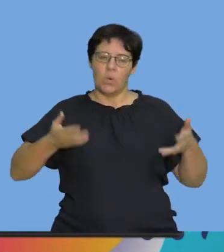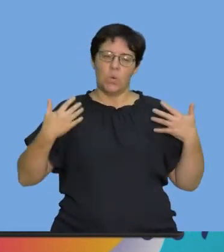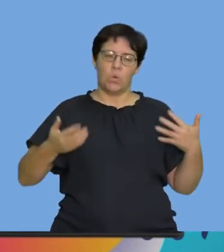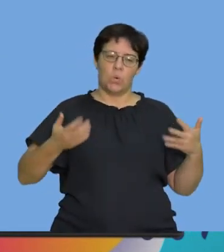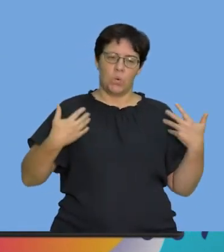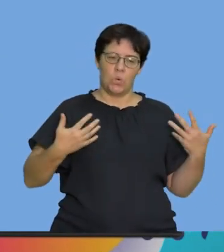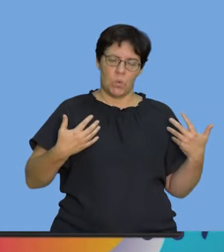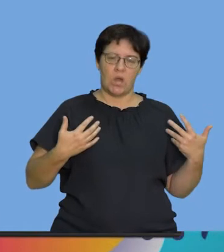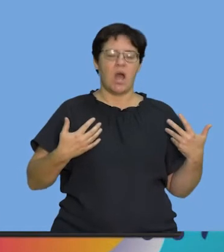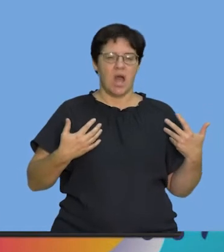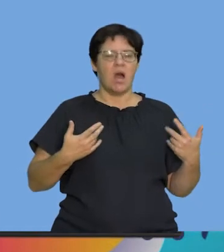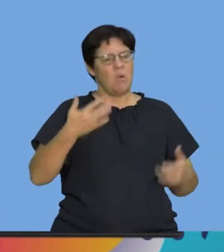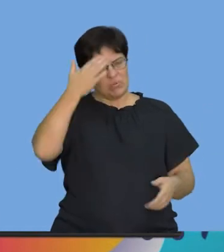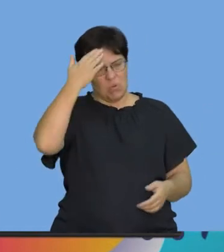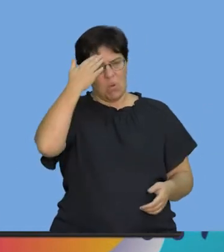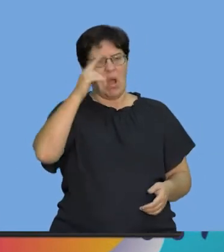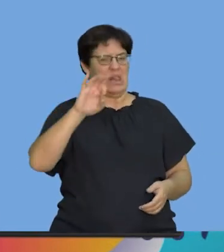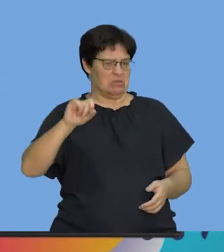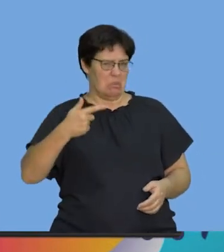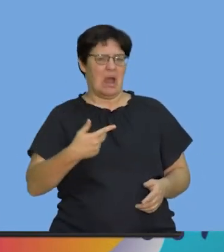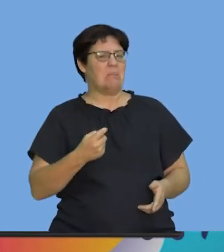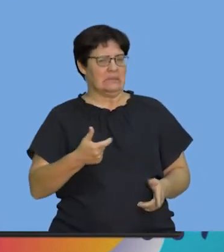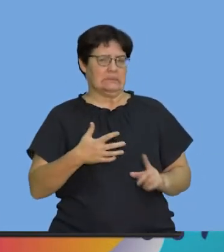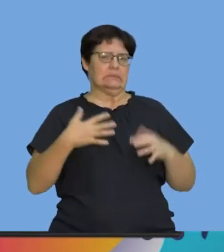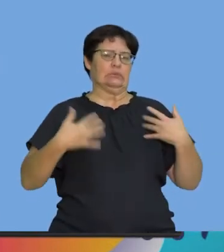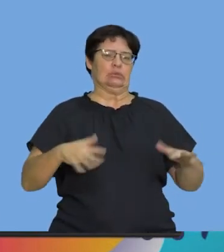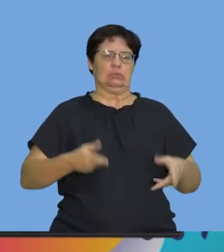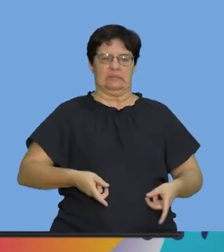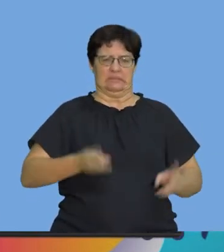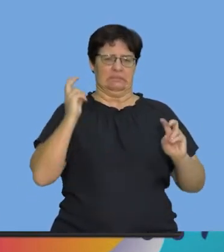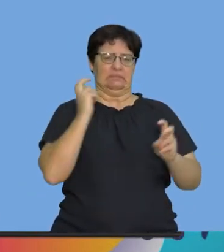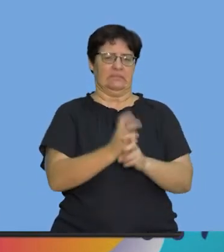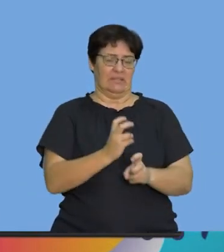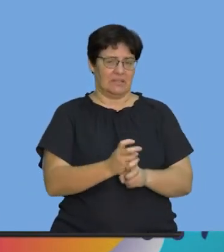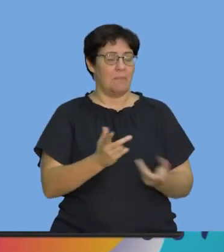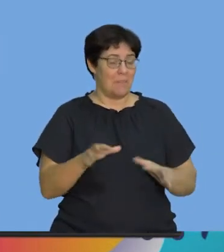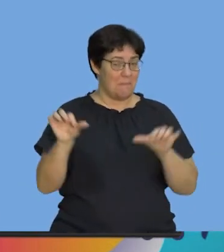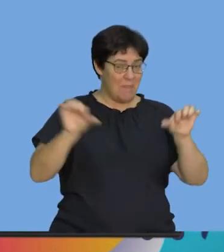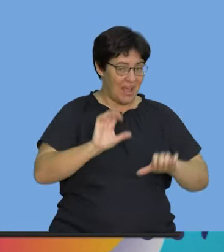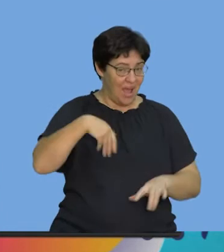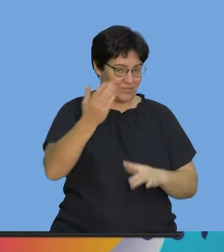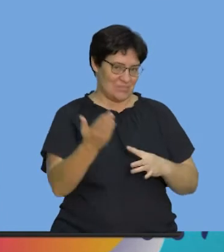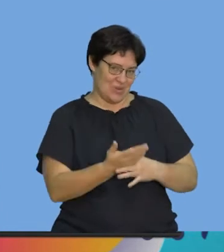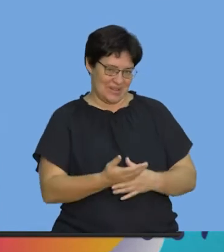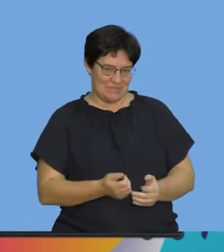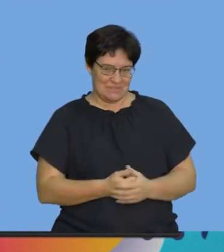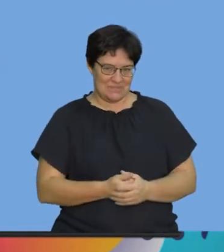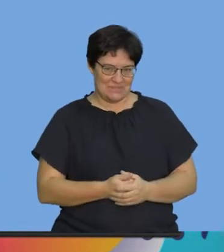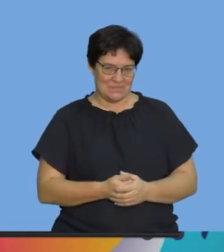because I know algebra can be a bit daunting for you, but I'll be back with some more just after the quick ad break.